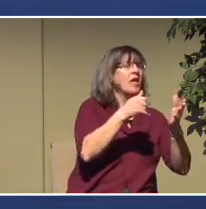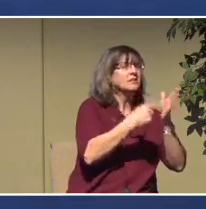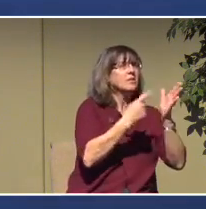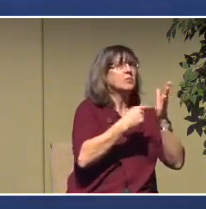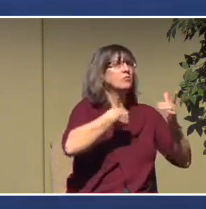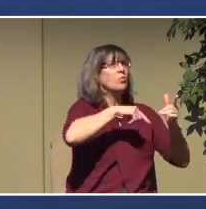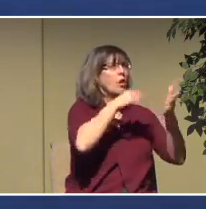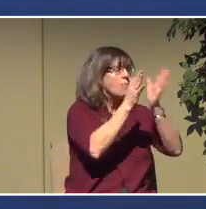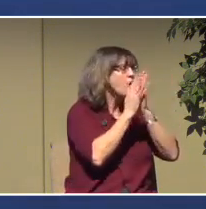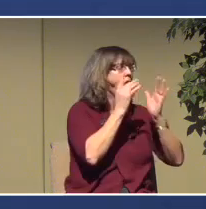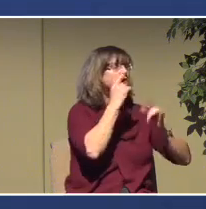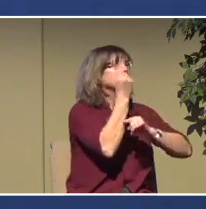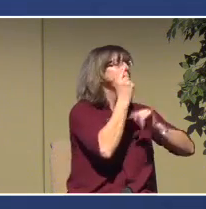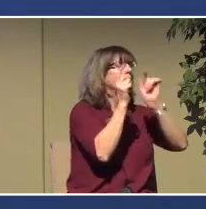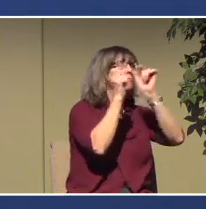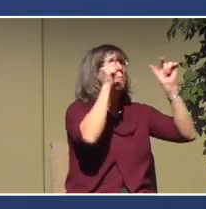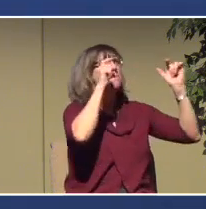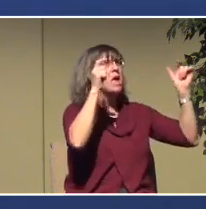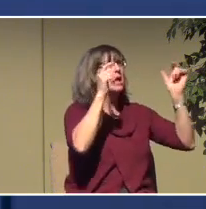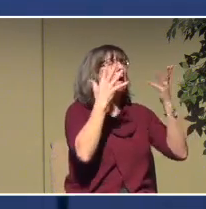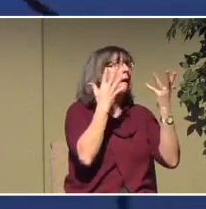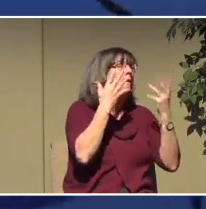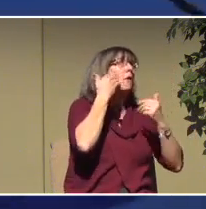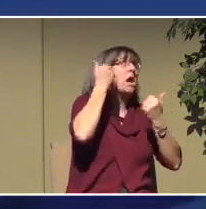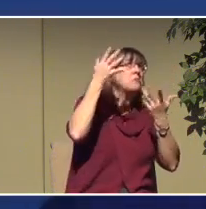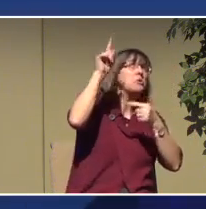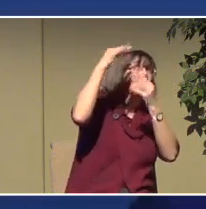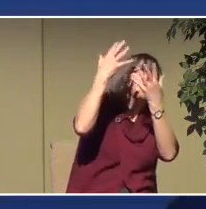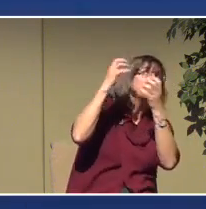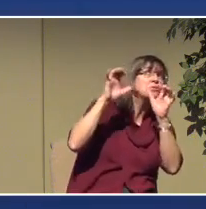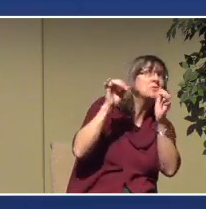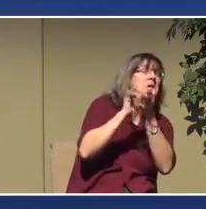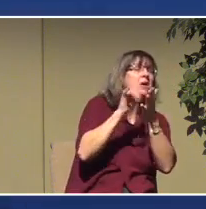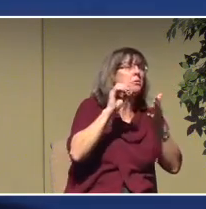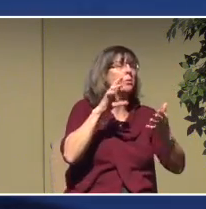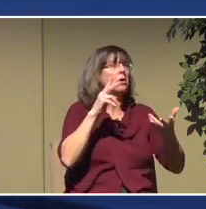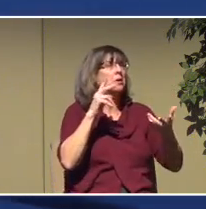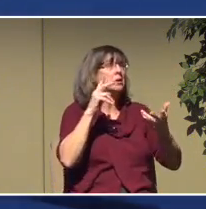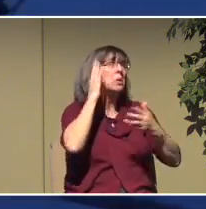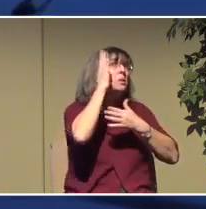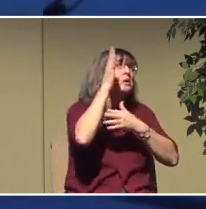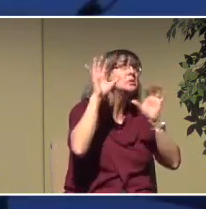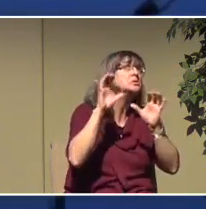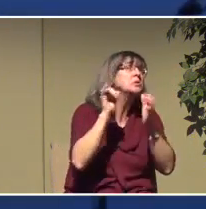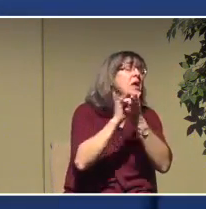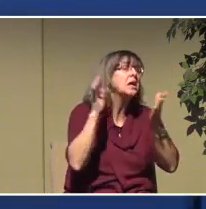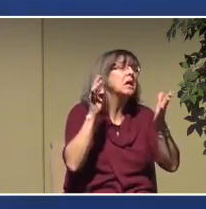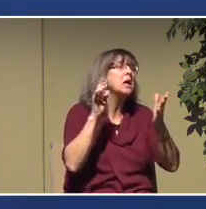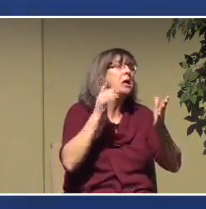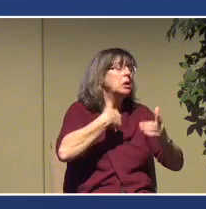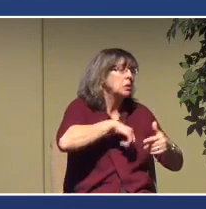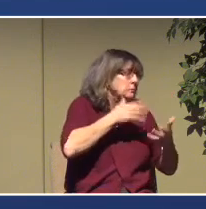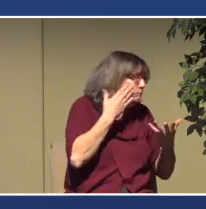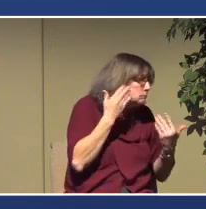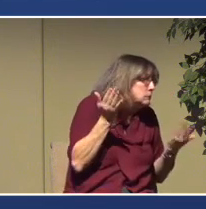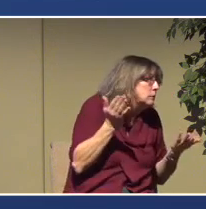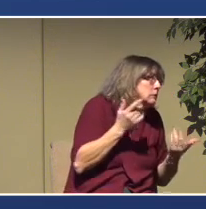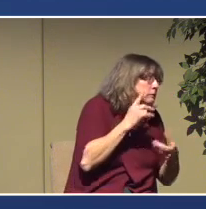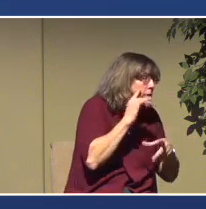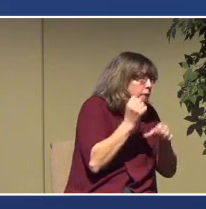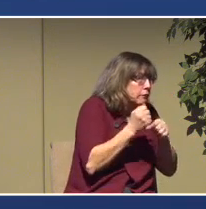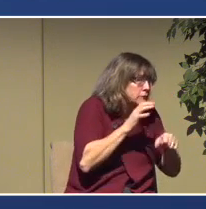think, God won't do it. God can't do it. I don't want to be disappointed. So we pray, God, but your will be